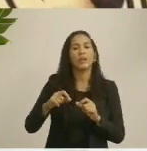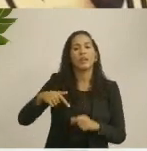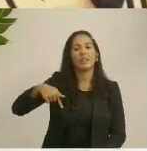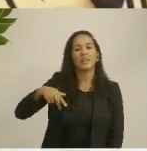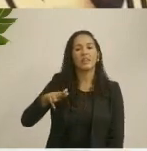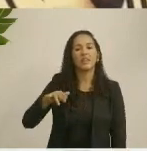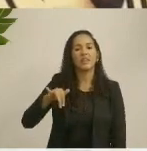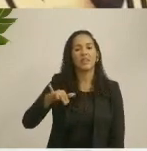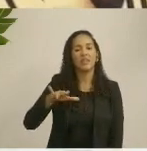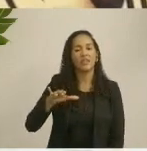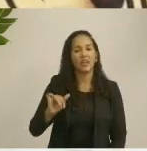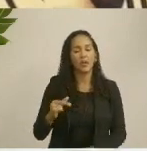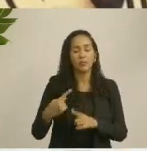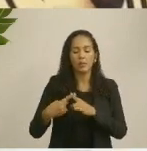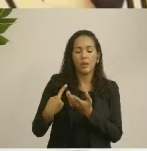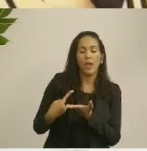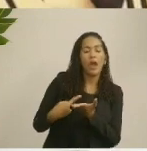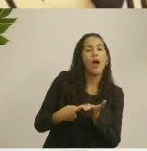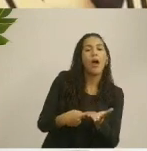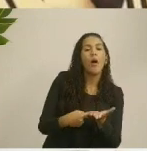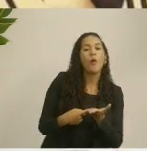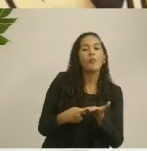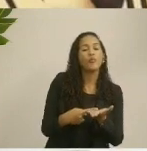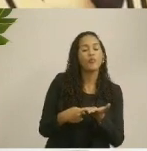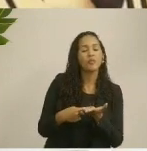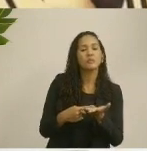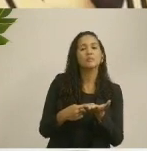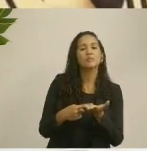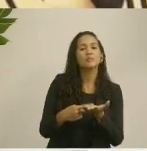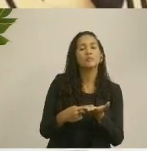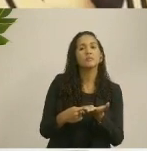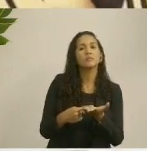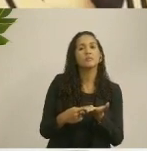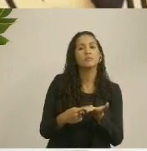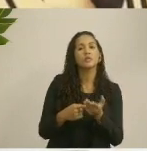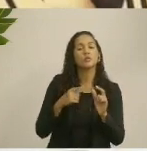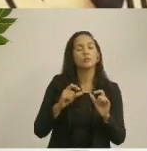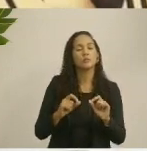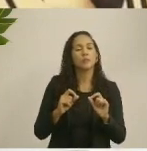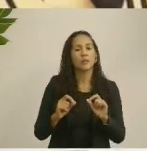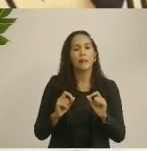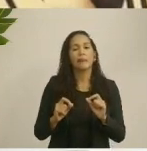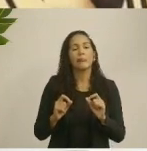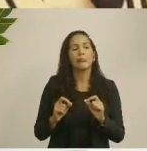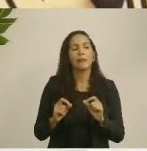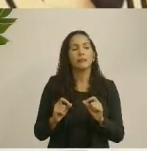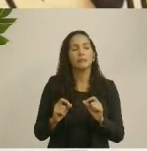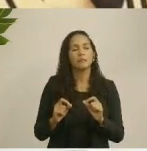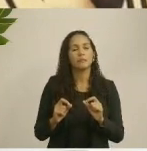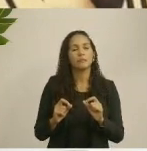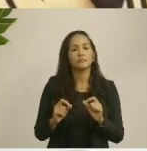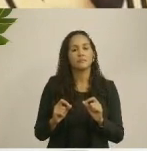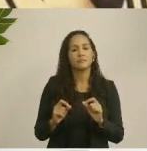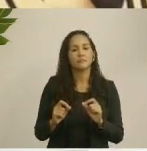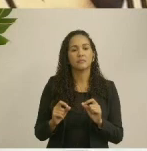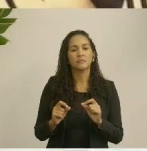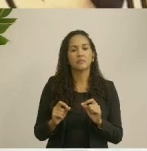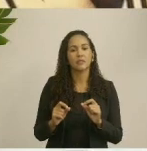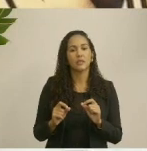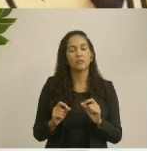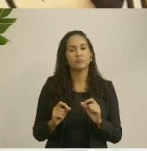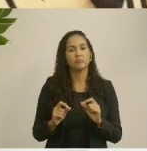Desertification is the convention to face the crisis of the dryland regions. And even as I